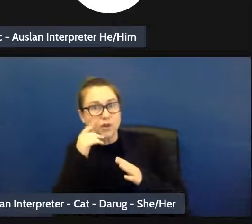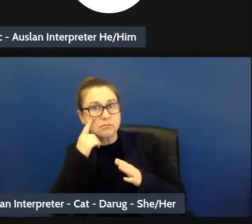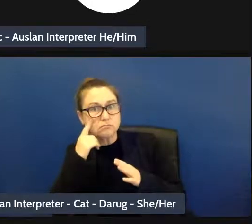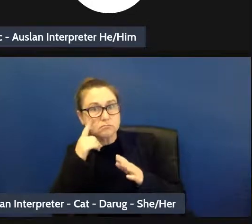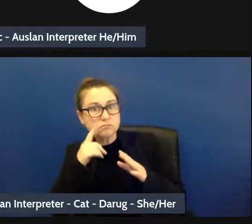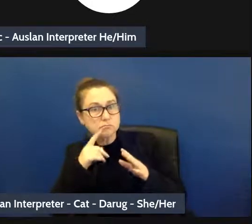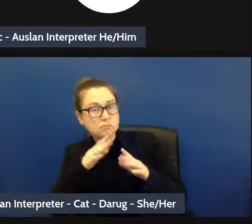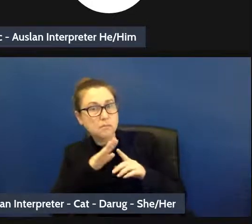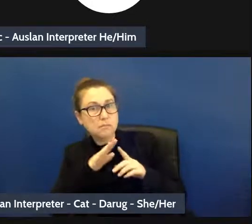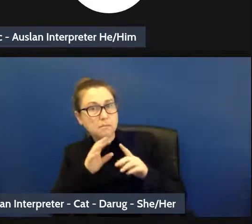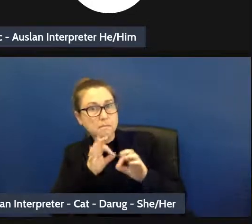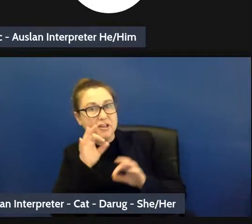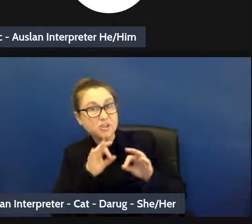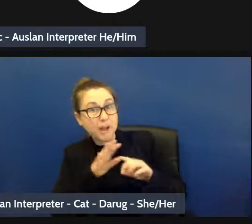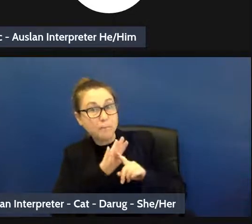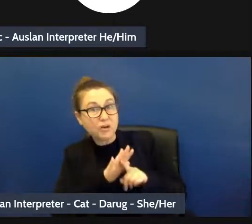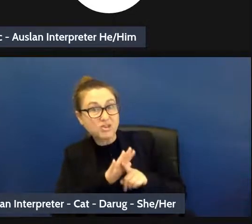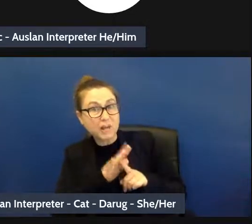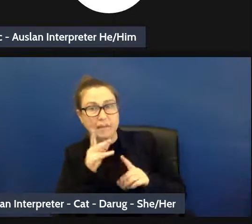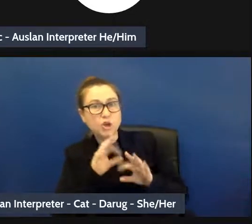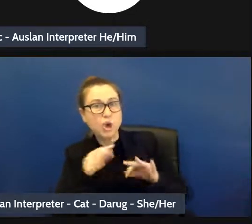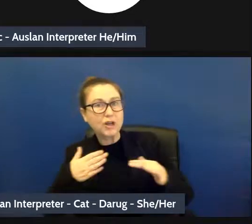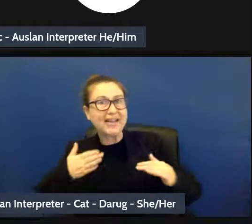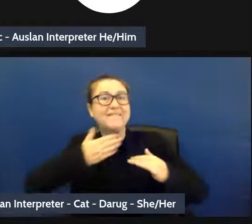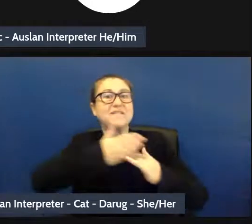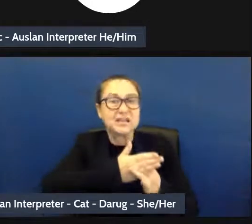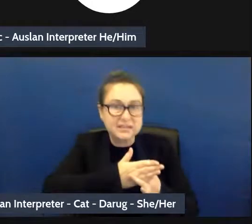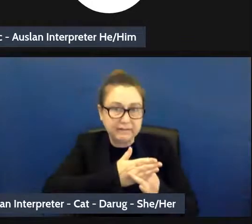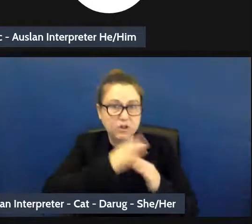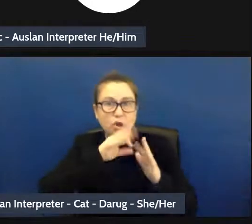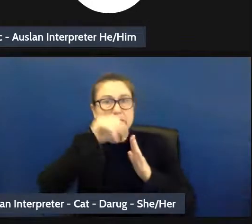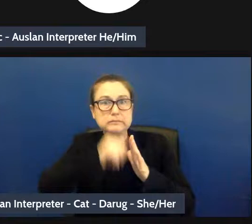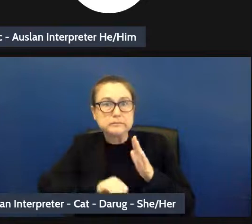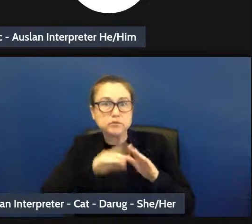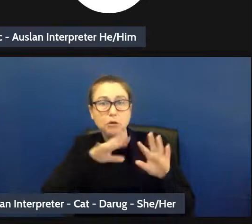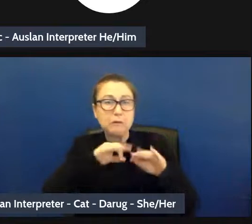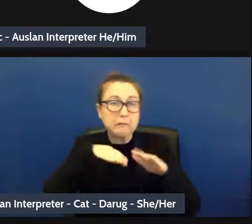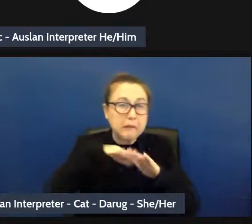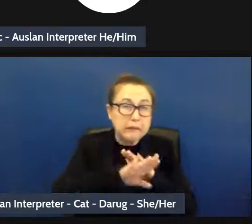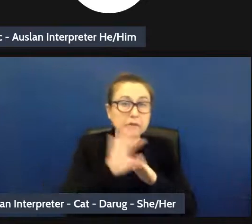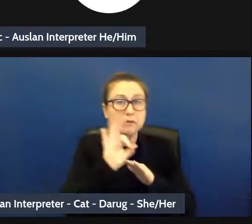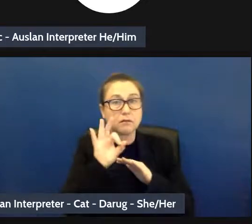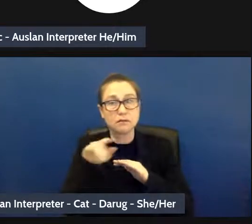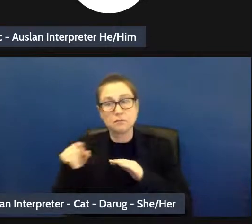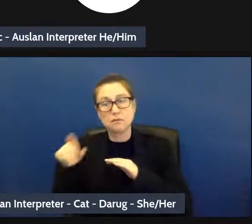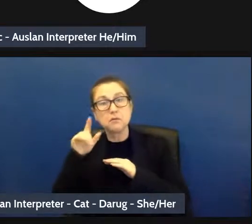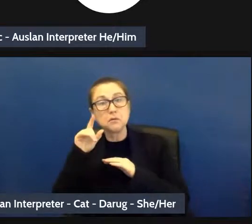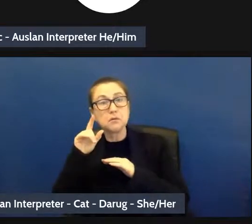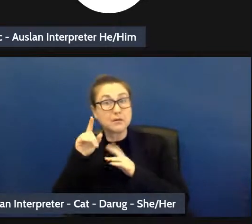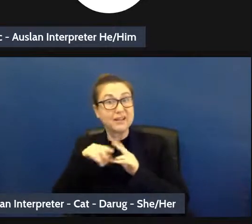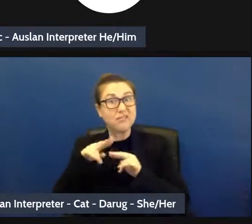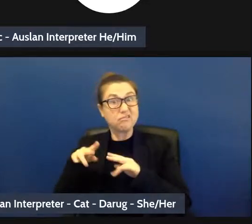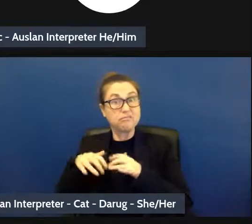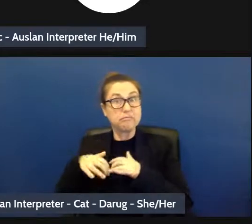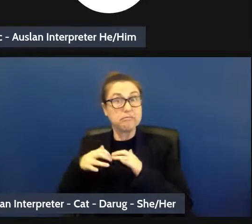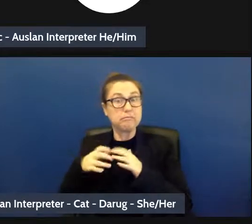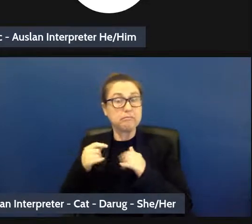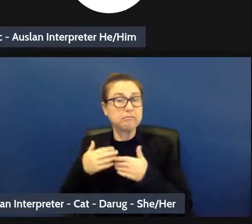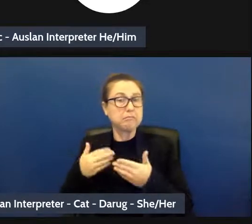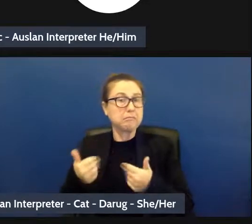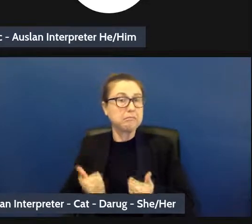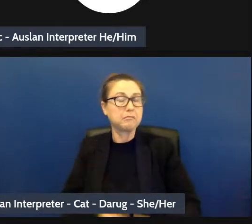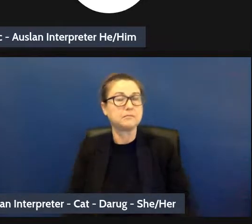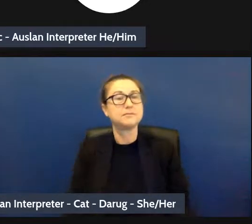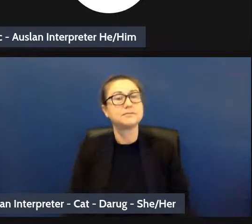if we can get that up and running, that'll sort of, revolutionize the way we can monitor pressure across all patients. Yeah,